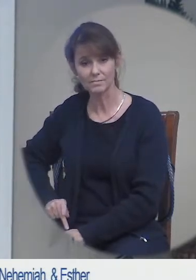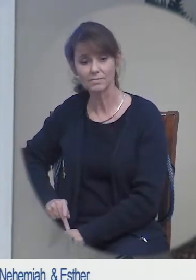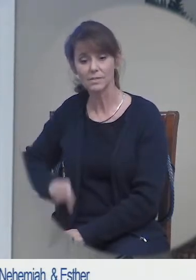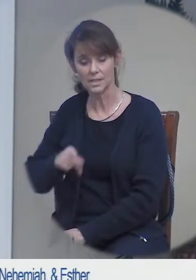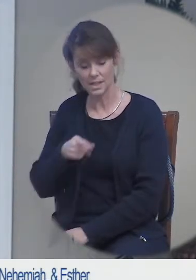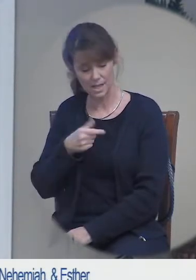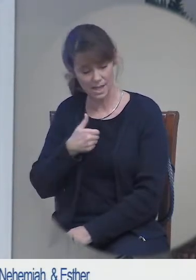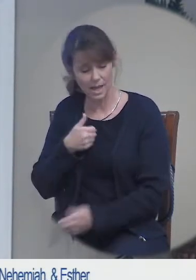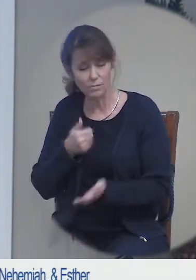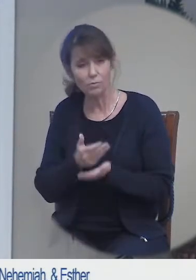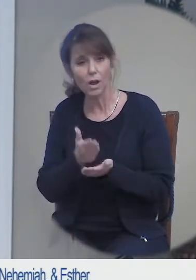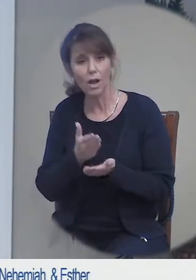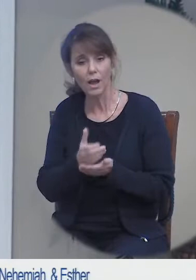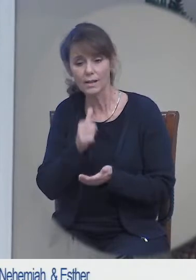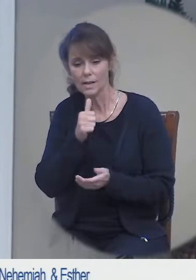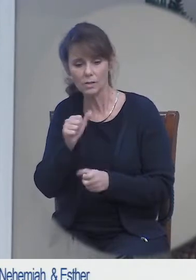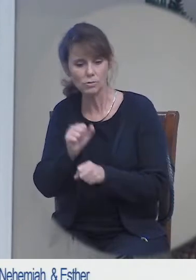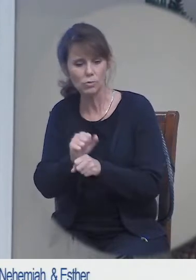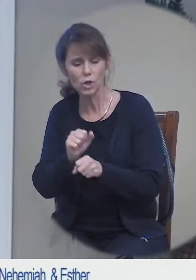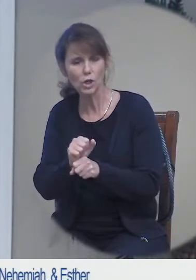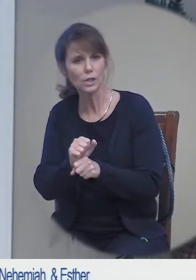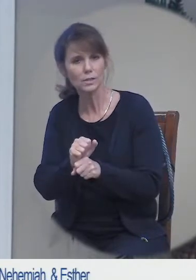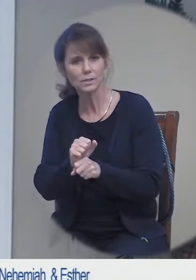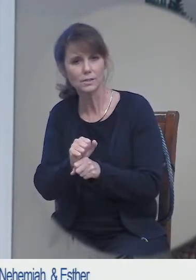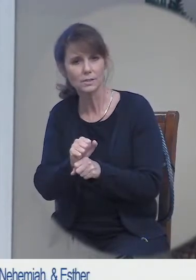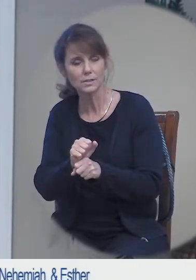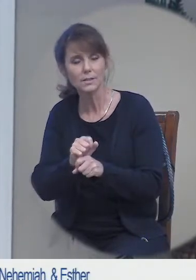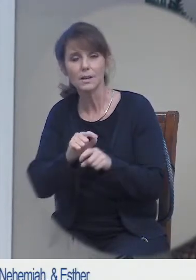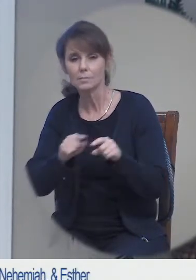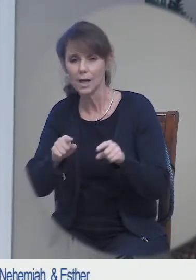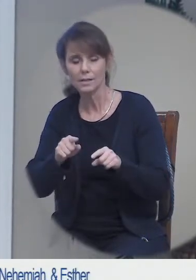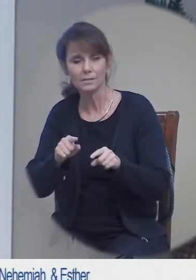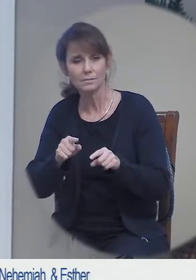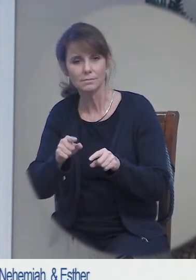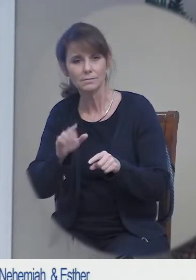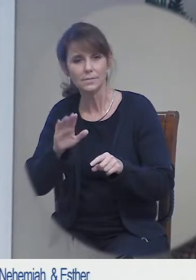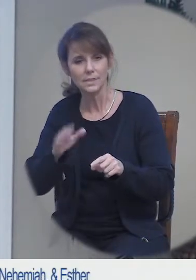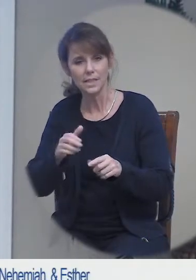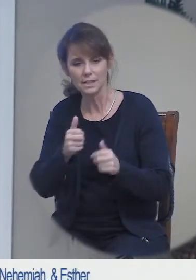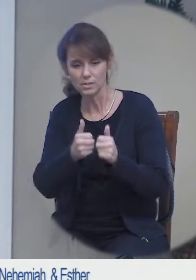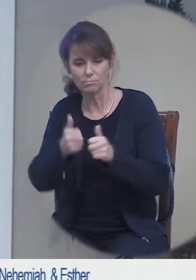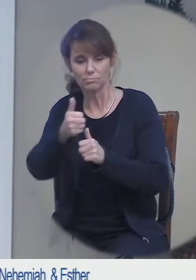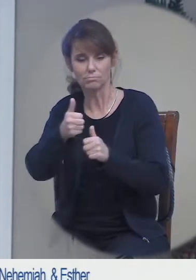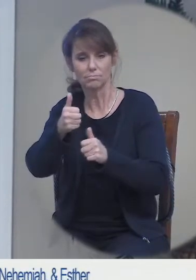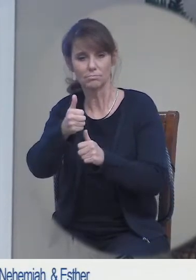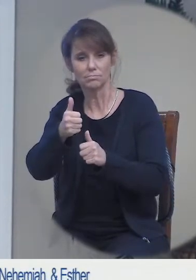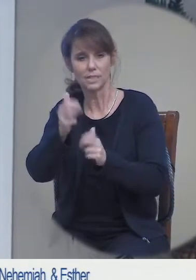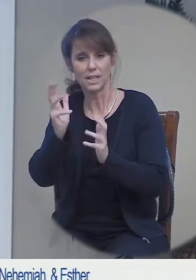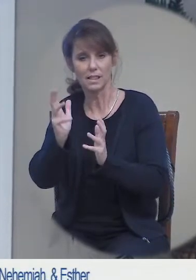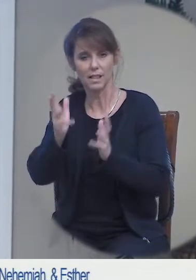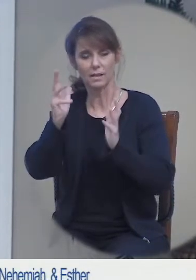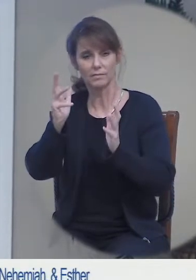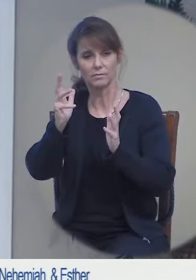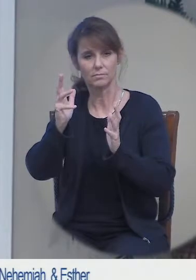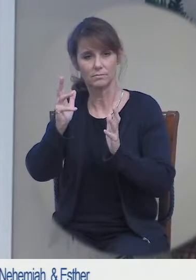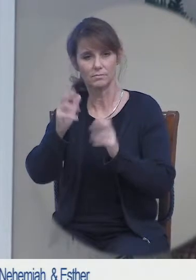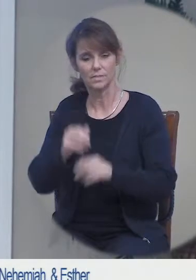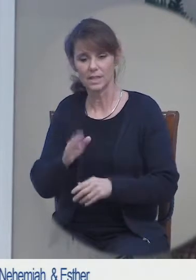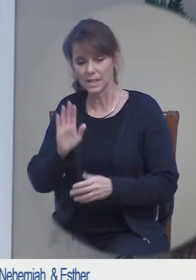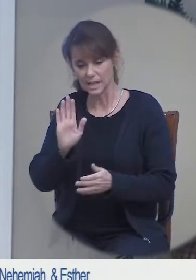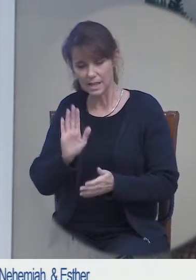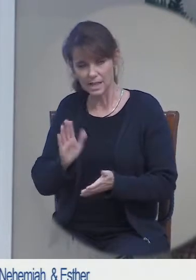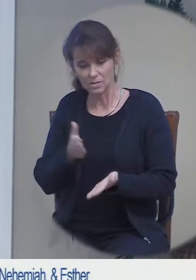lot of other stuff on his plate, but he foregone all of that. He gave up his liberty, his